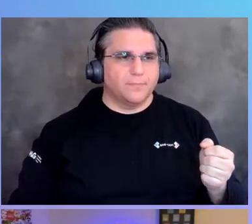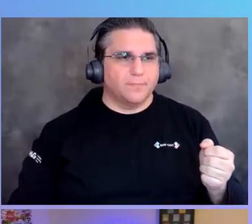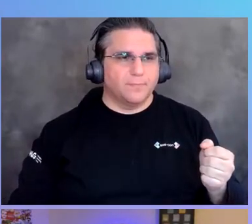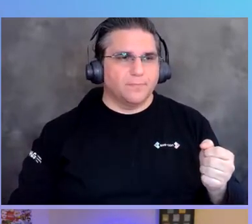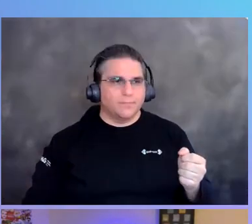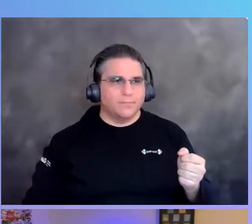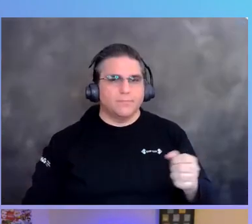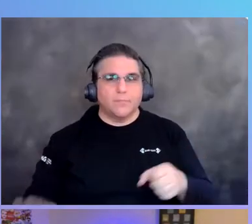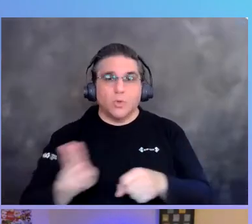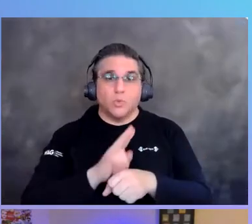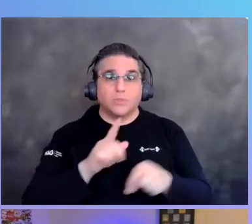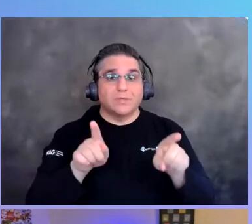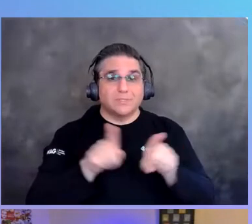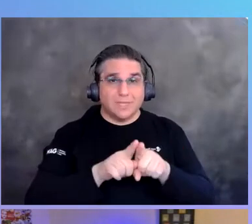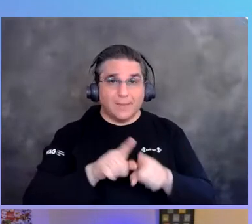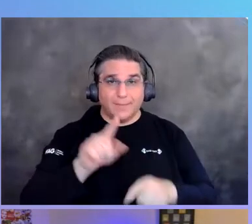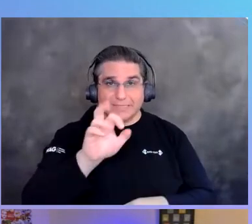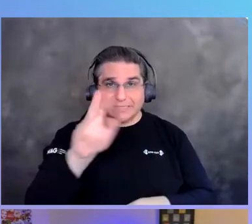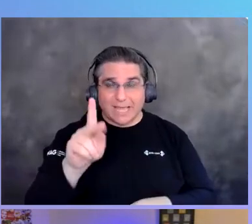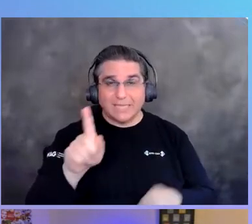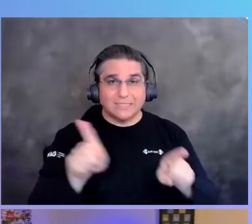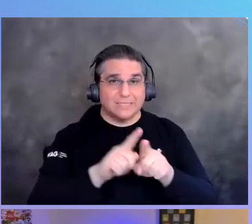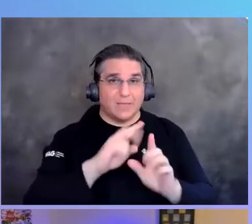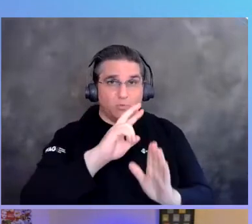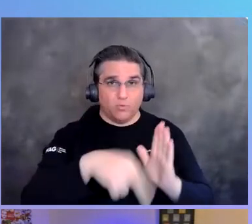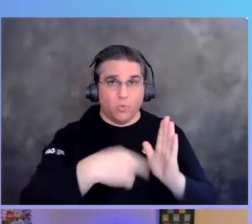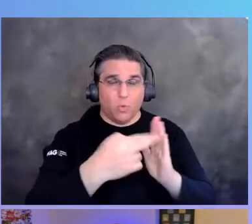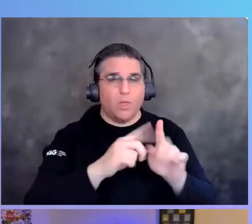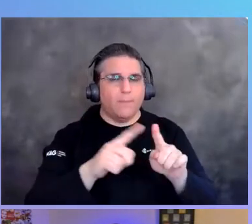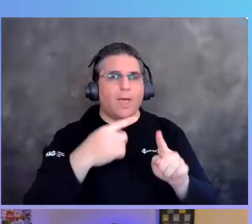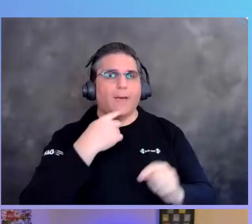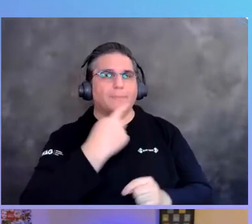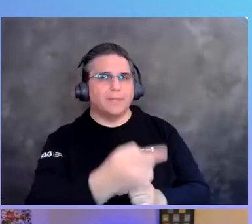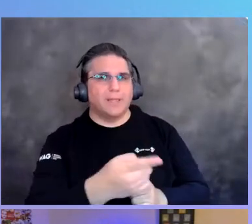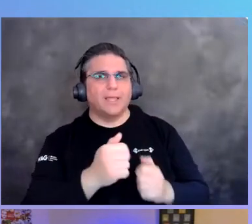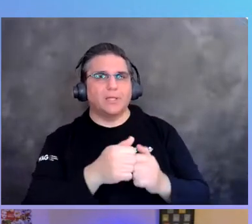role, but I'm telling it to output its responses